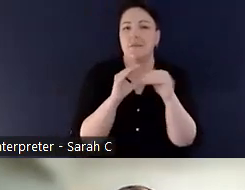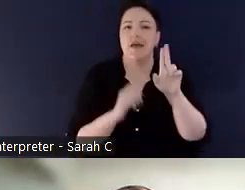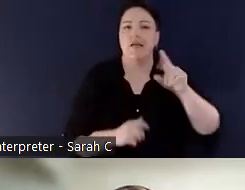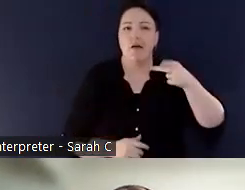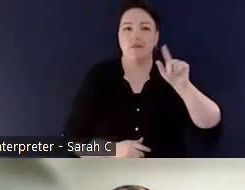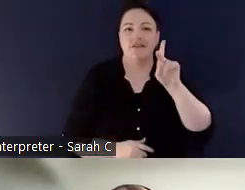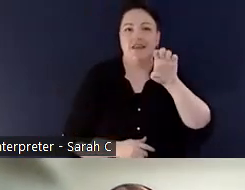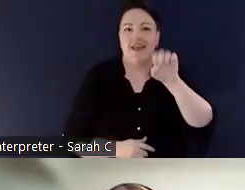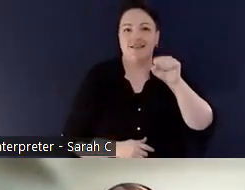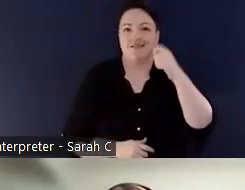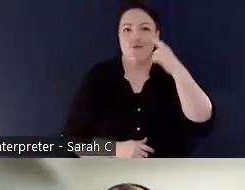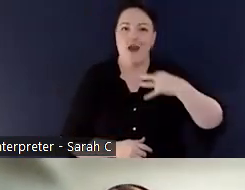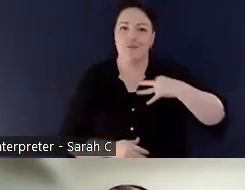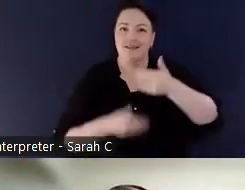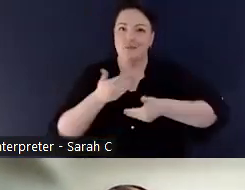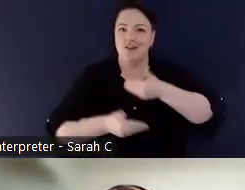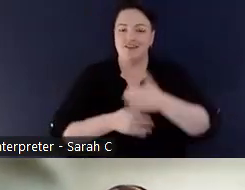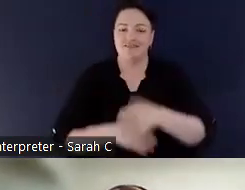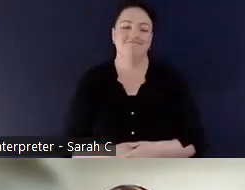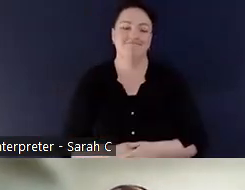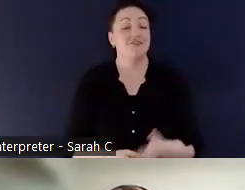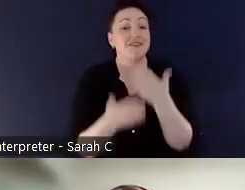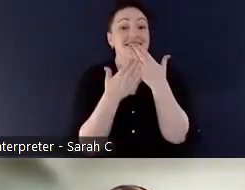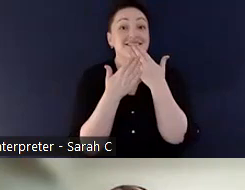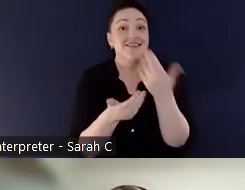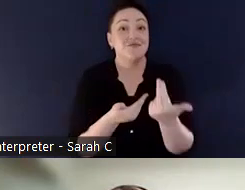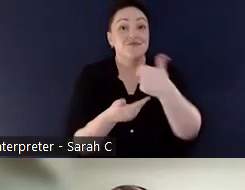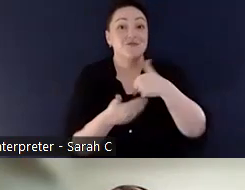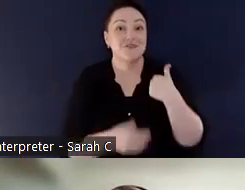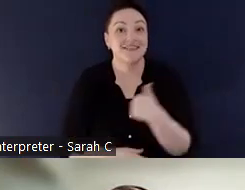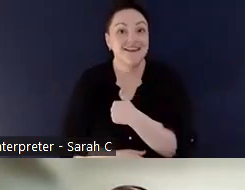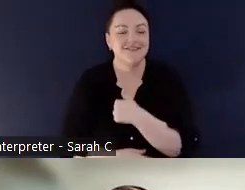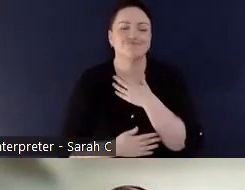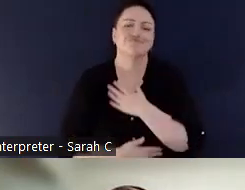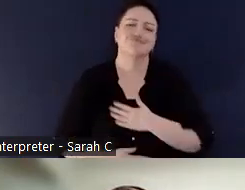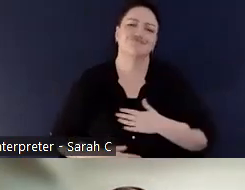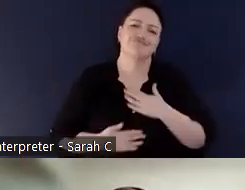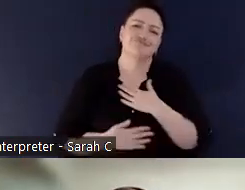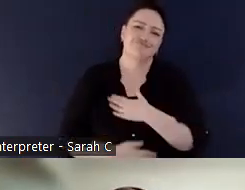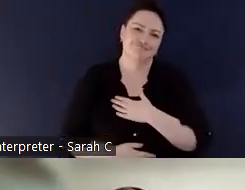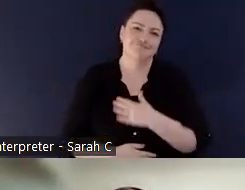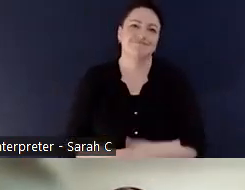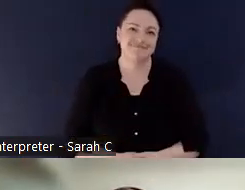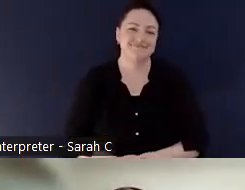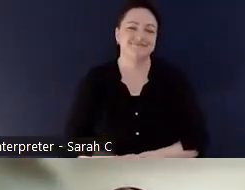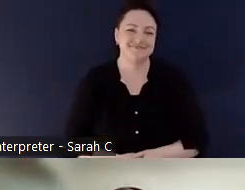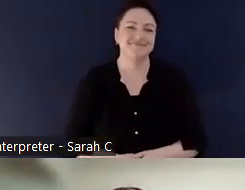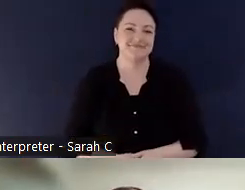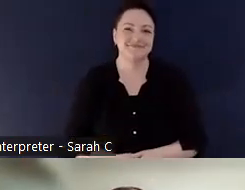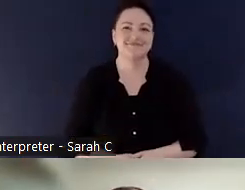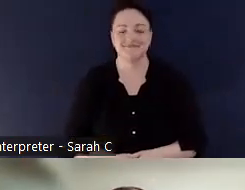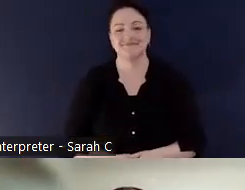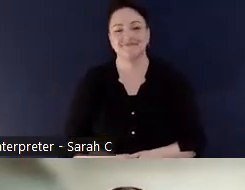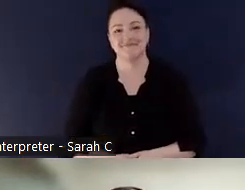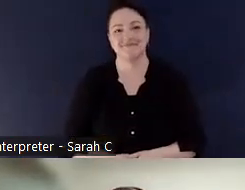And thank you so much for participating today. We really appreciate everyone joining us today.